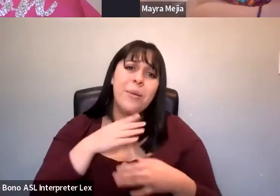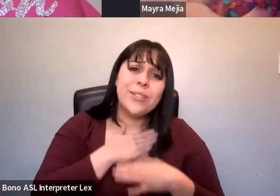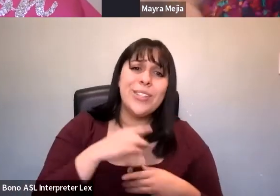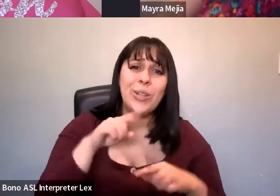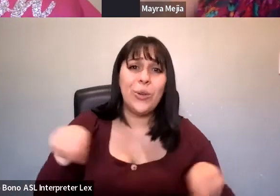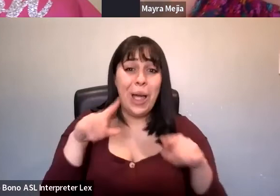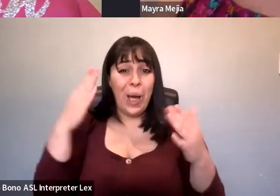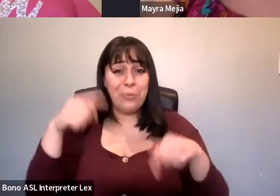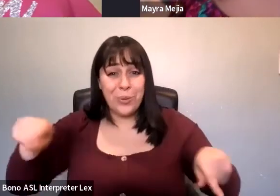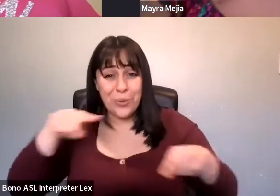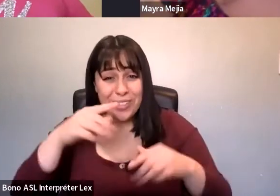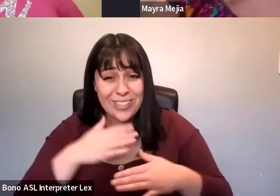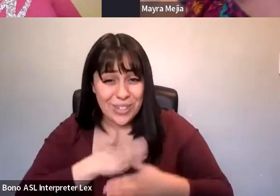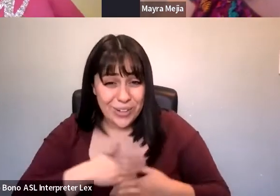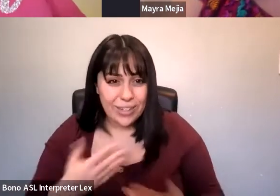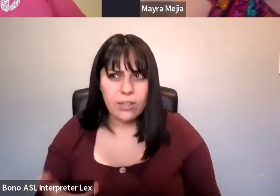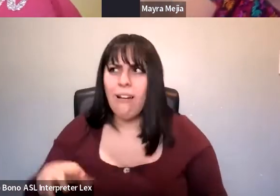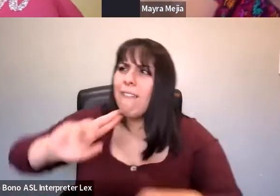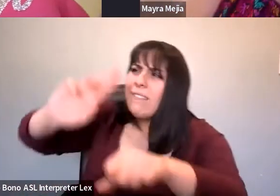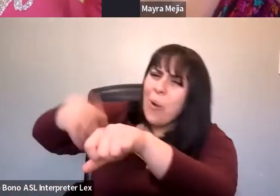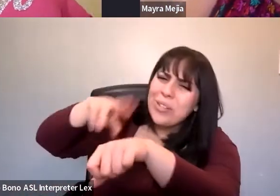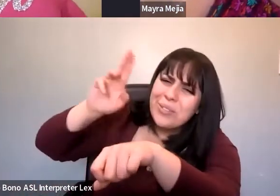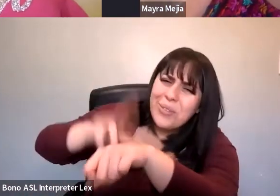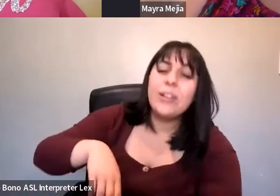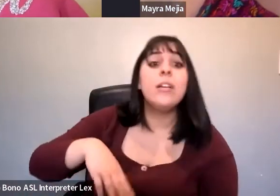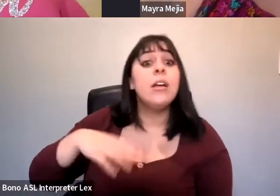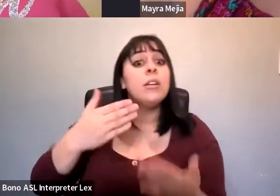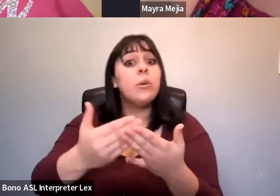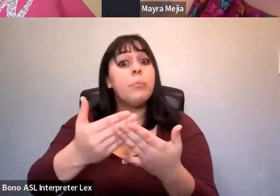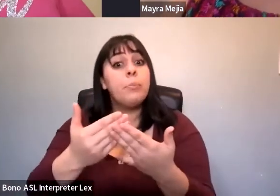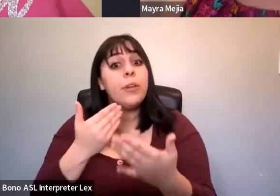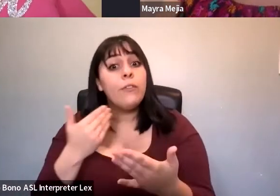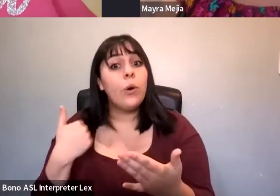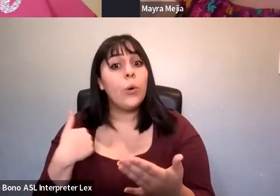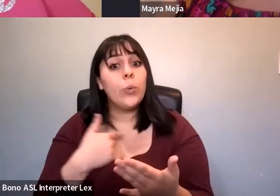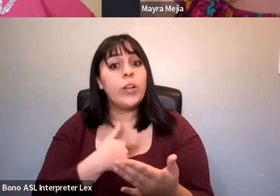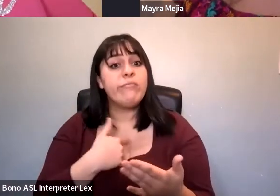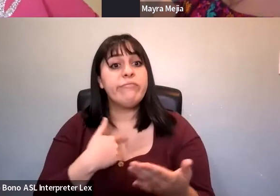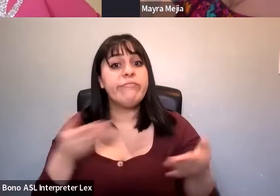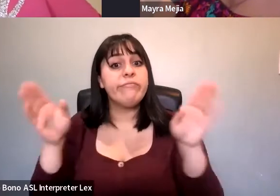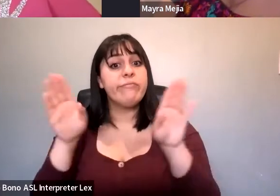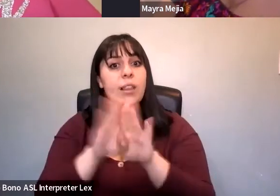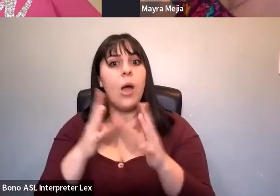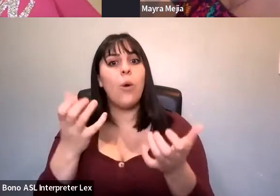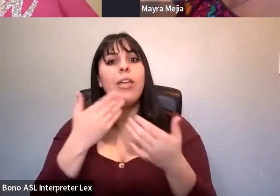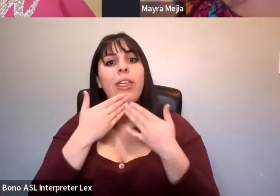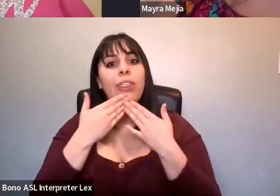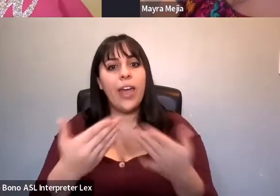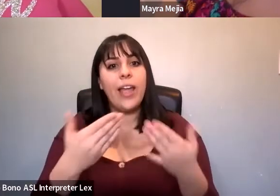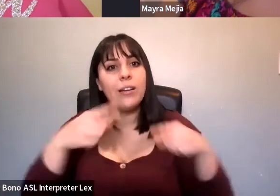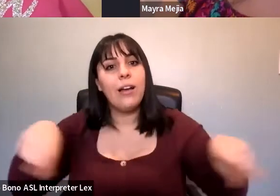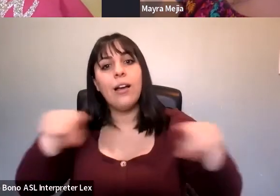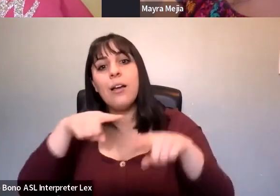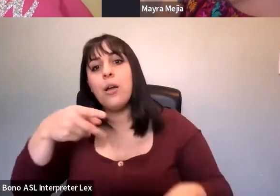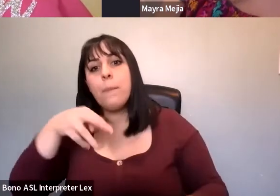time. Yes, of course. So before we sign off, I want to give thanks to the folks over at Pro